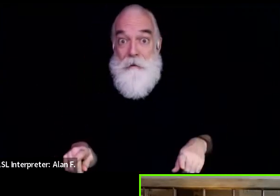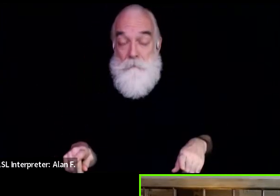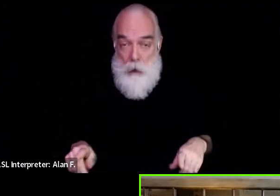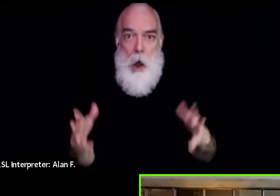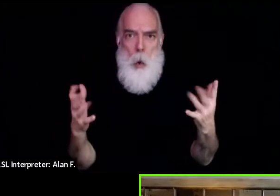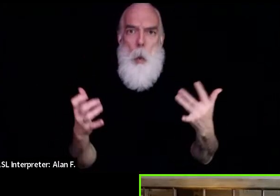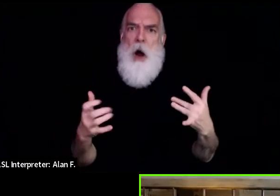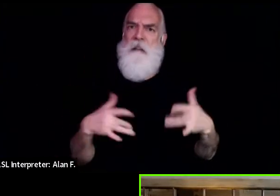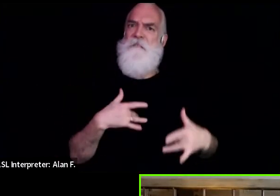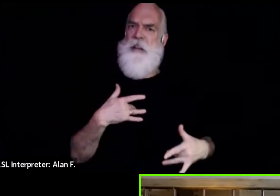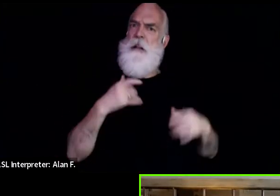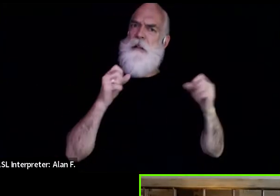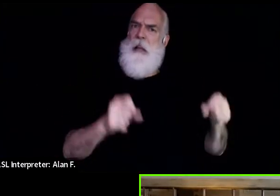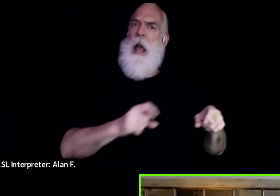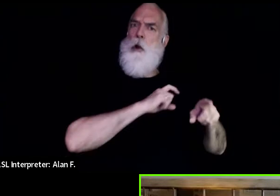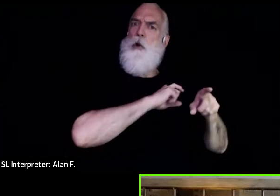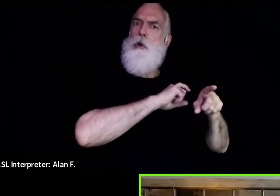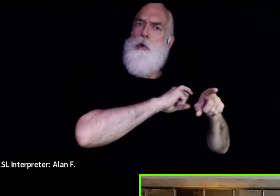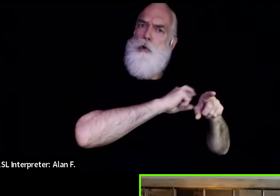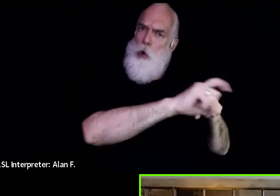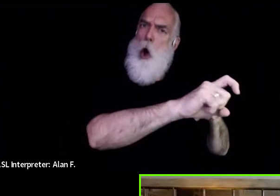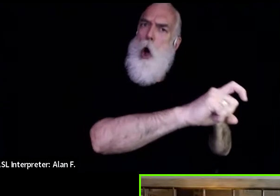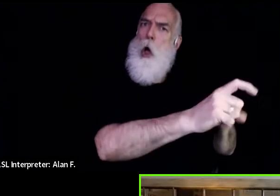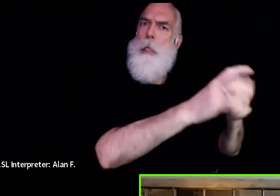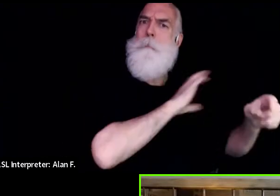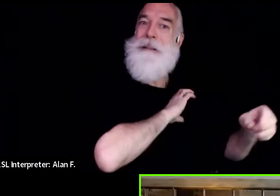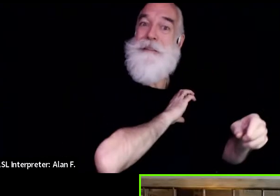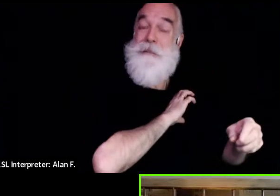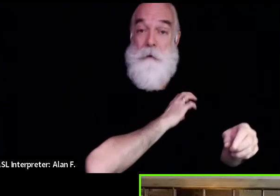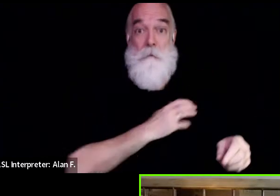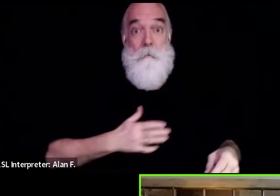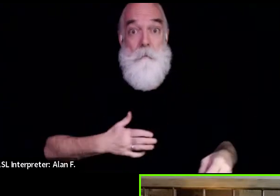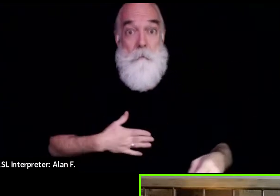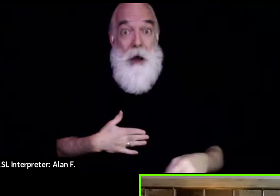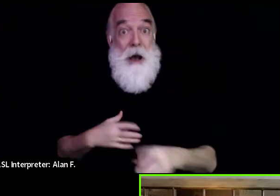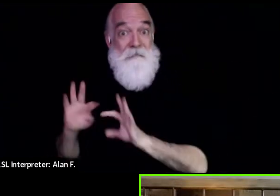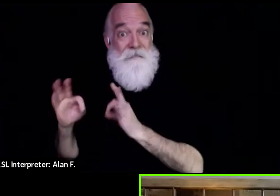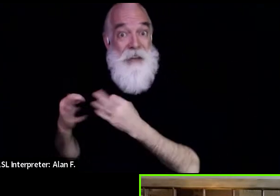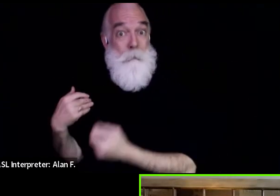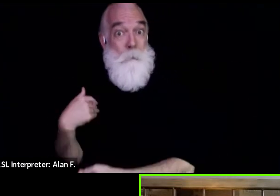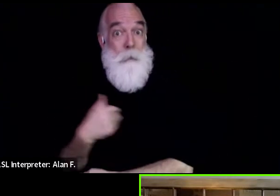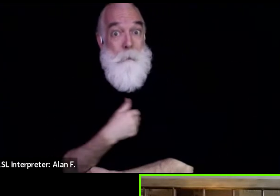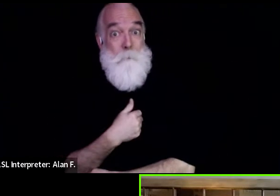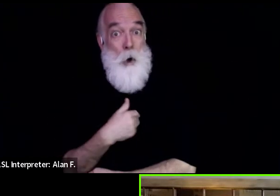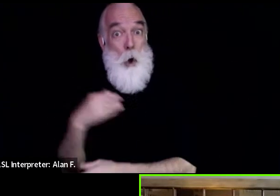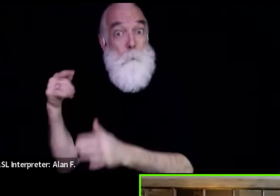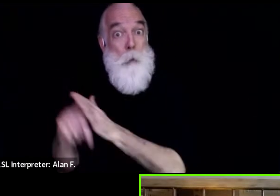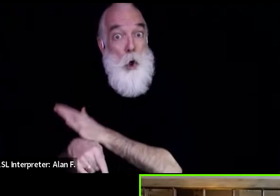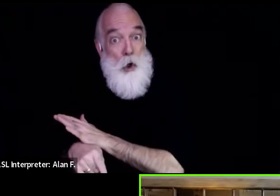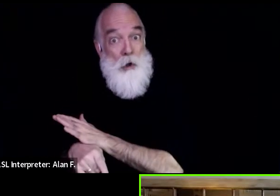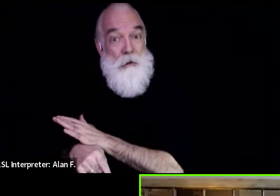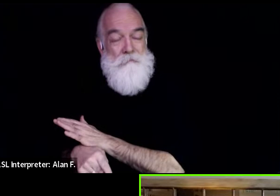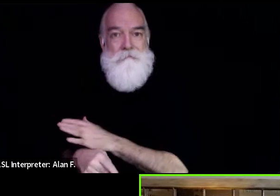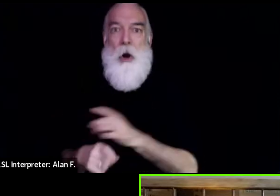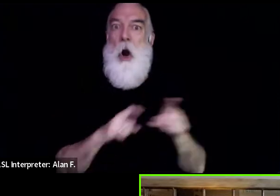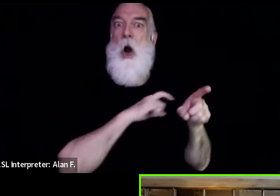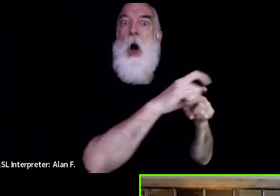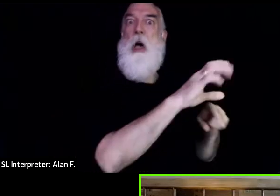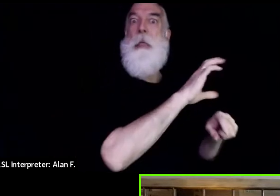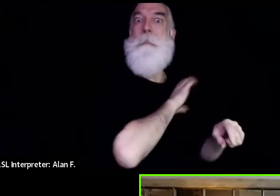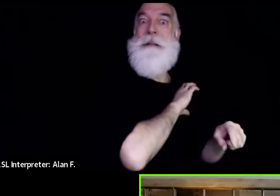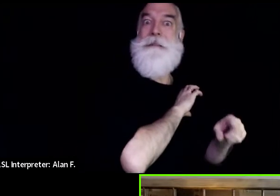the homicide detectives from the Atlanta Police Department that found the people who murdered my nephew in a case